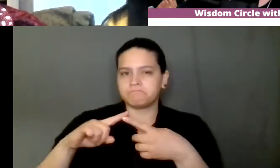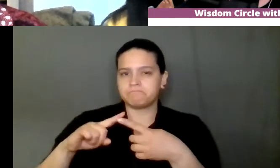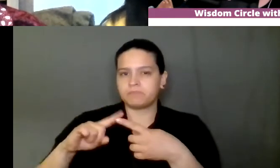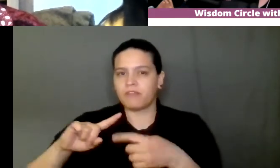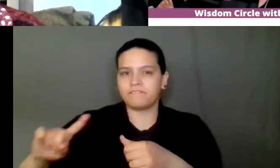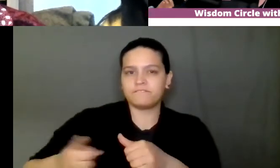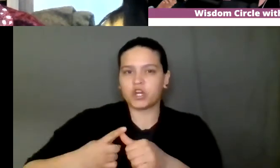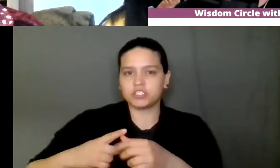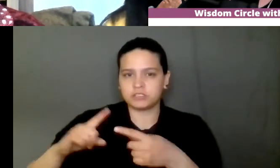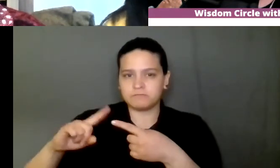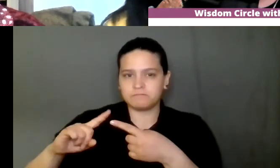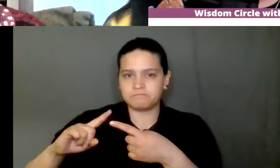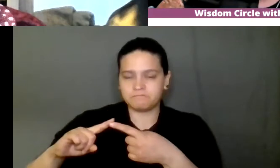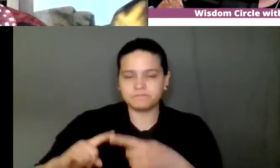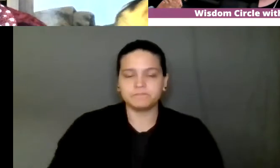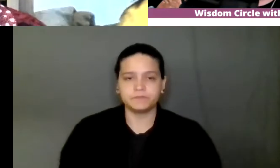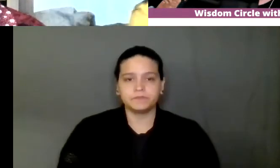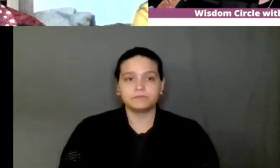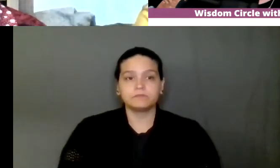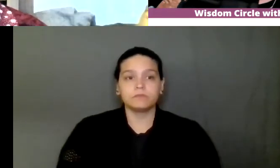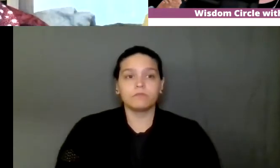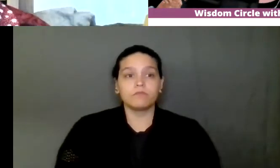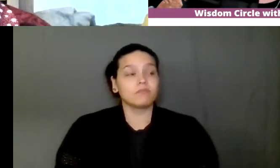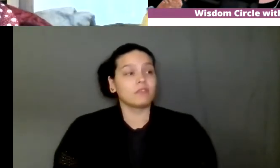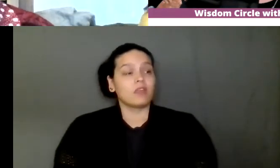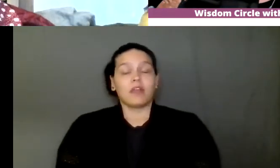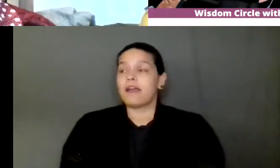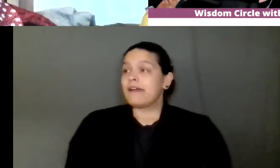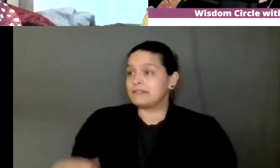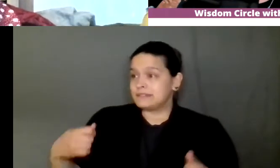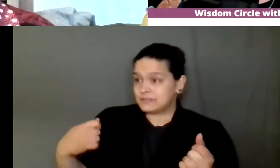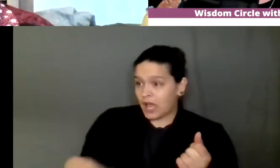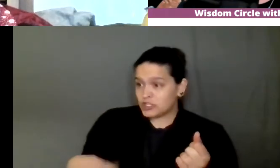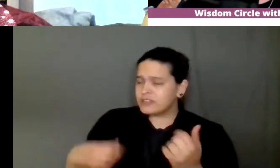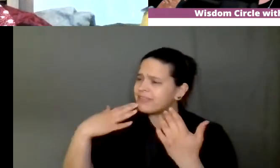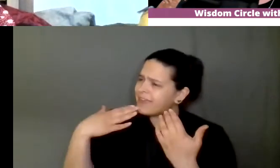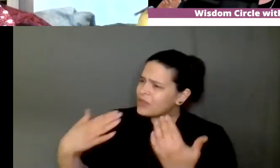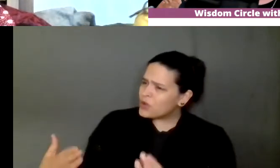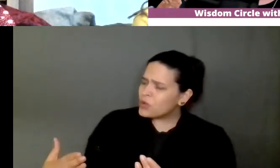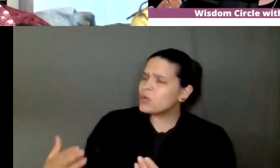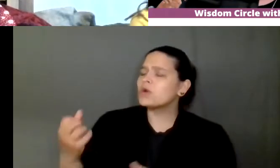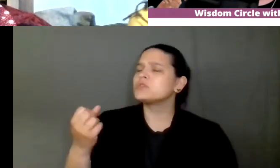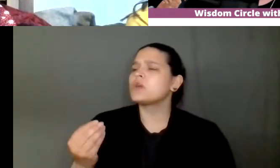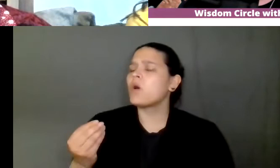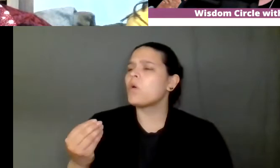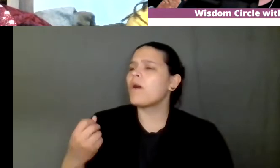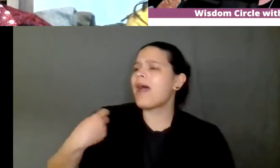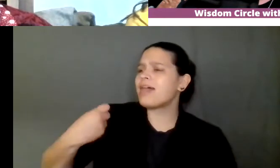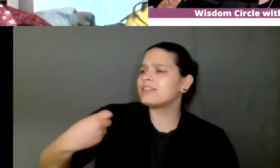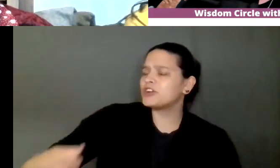Johnny, yeah, thank you very much. So, Elder Jane,